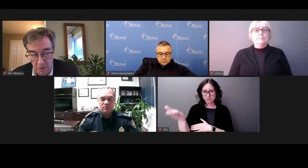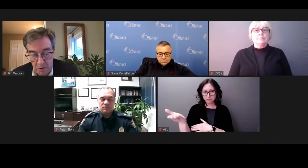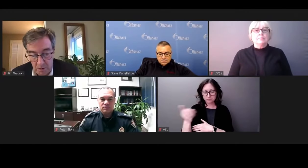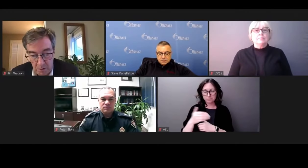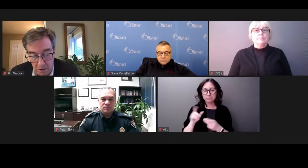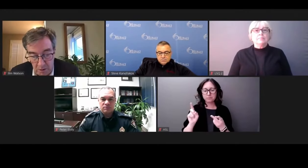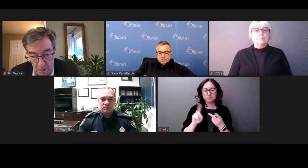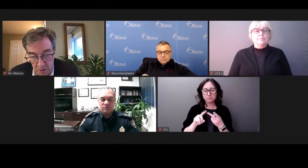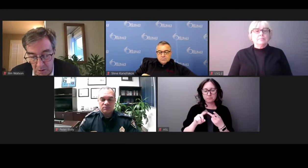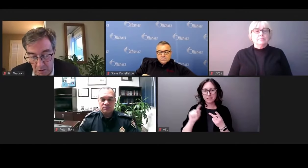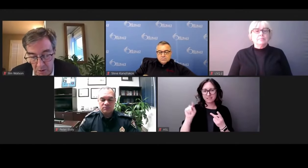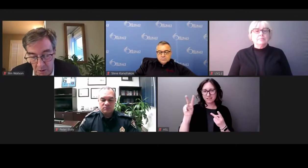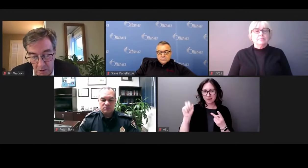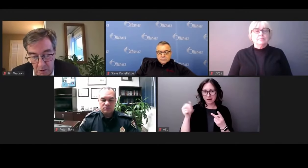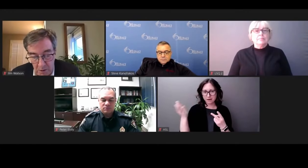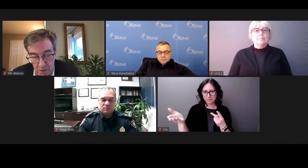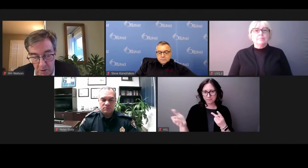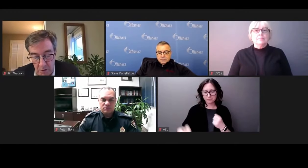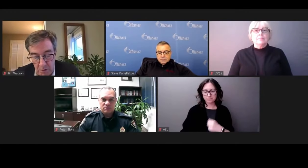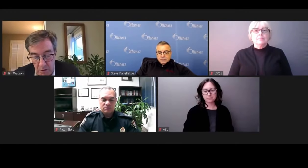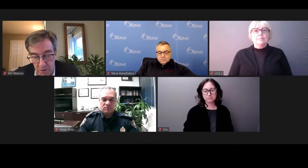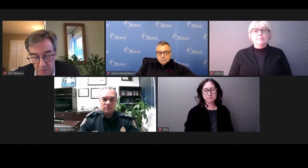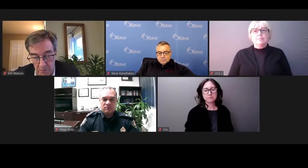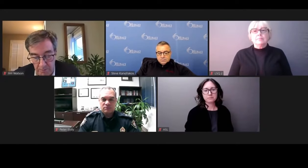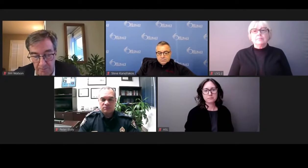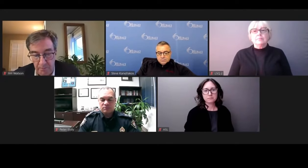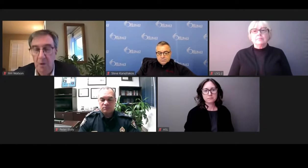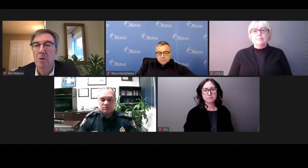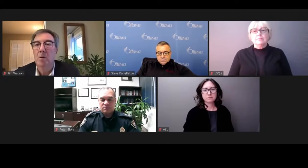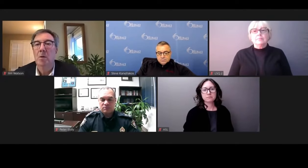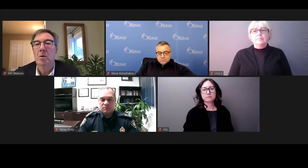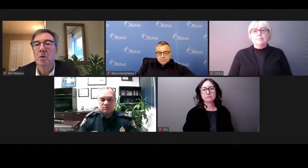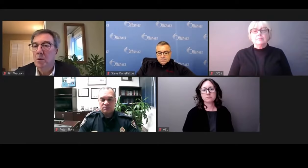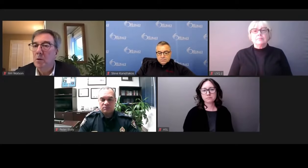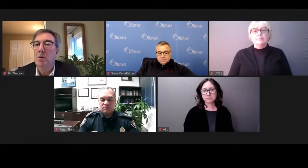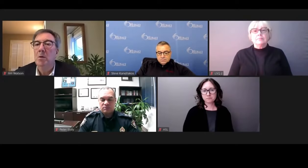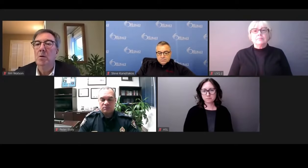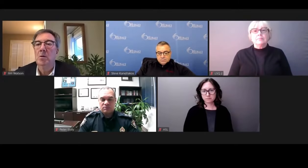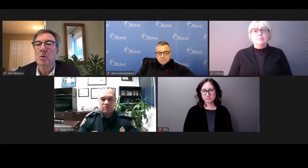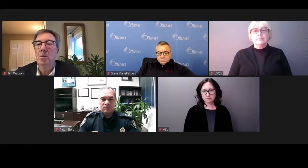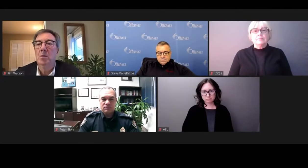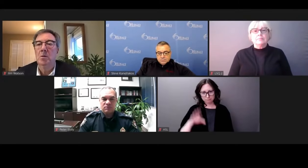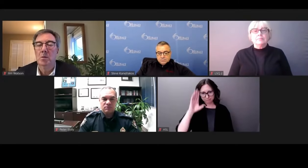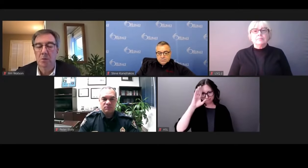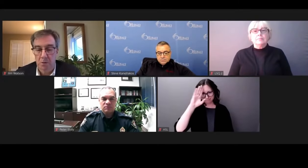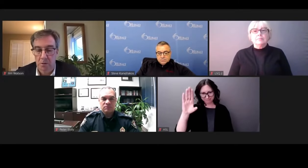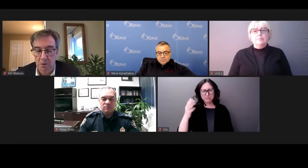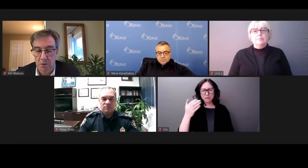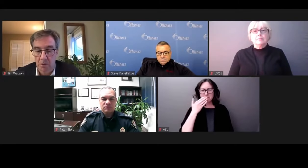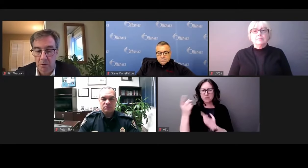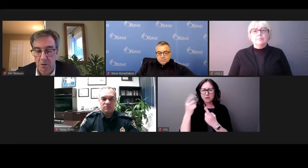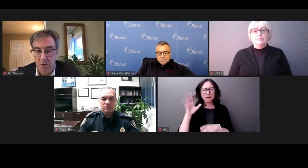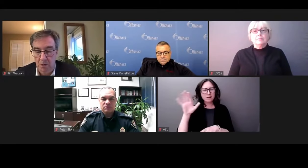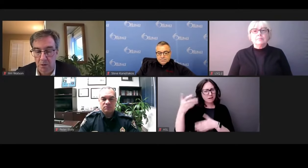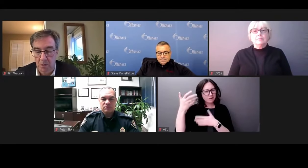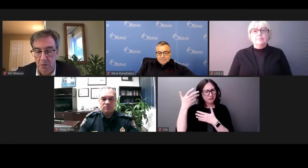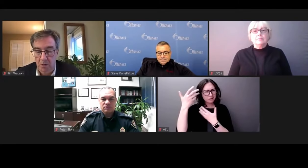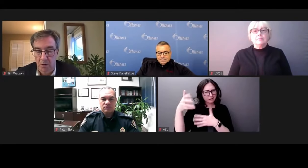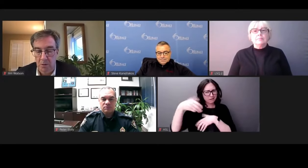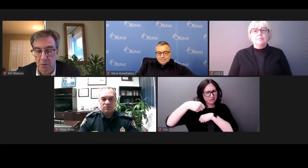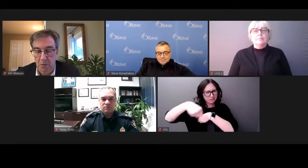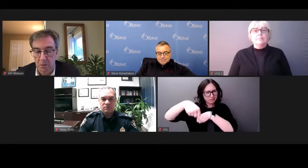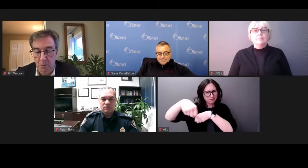with TVA Gatineau. John. It's great. Thanks for taking our questions. Why are protesters allowed to set up what looks